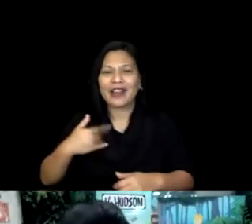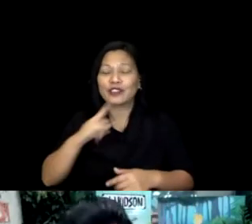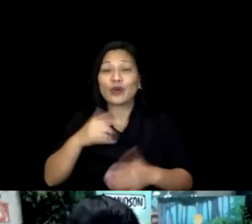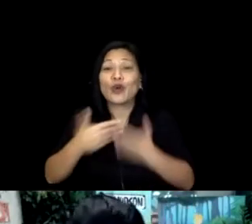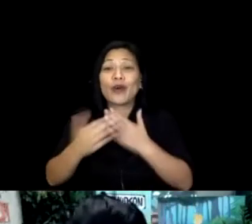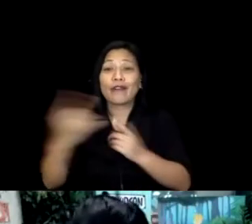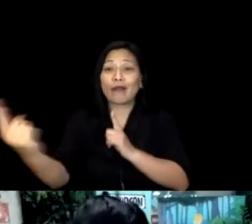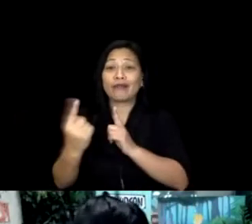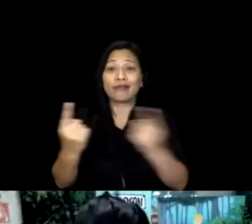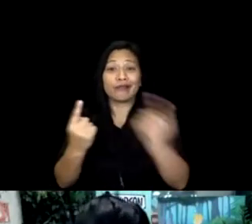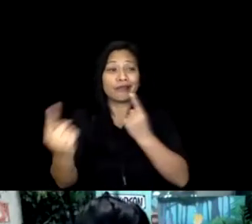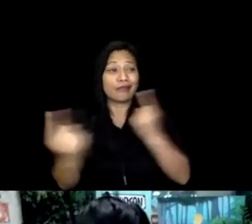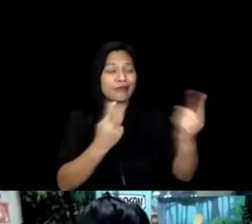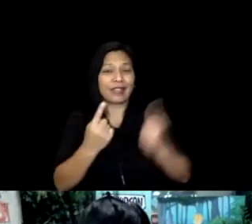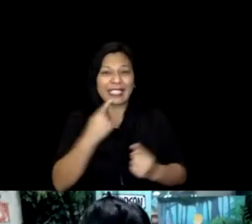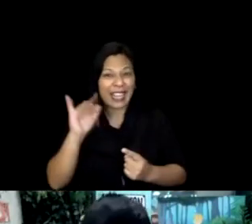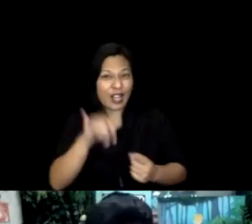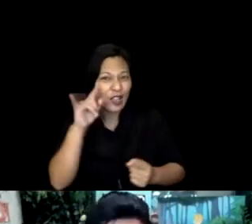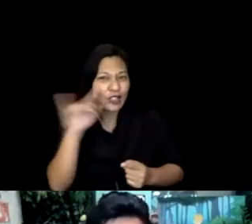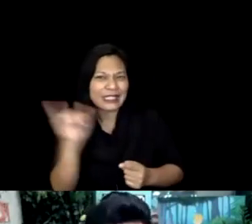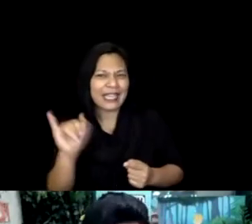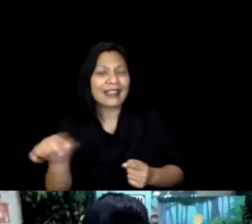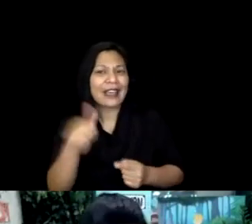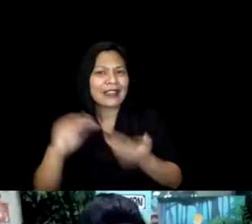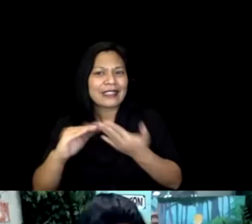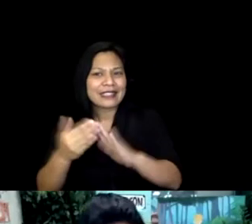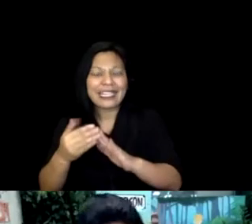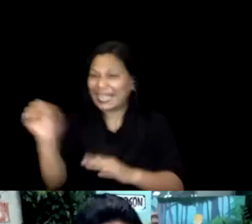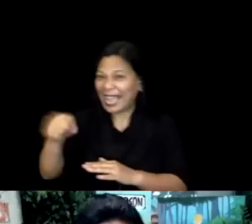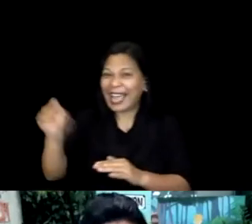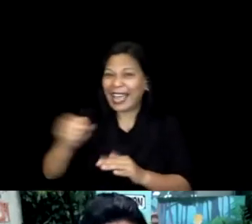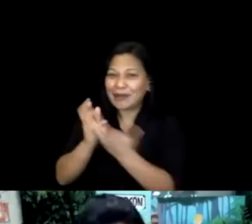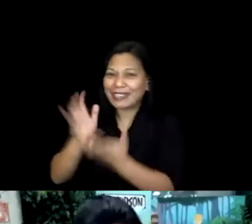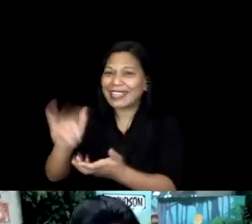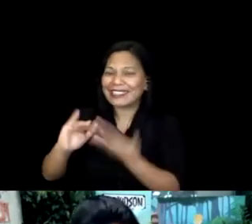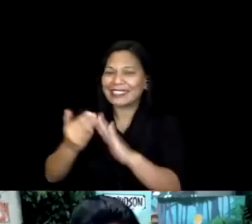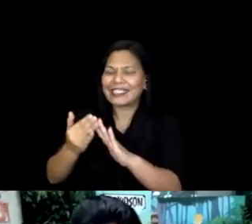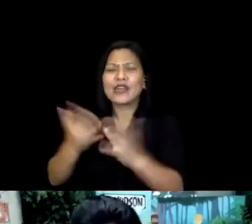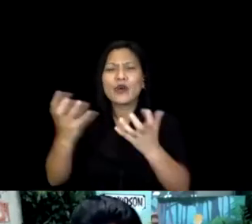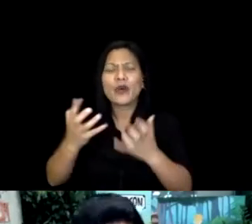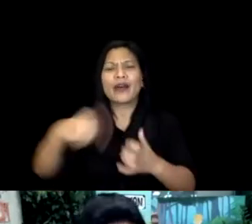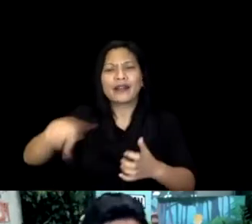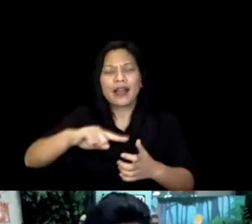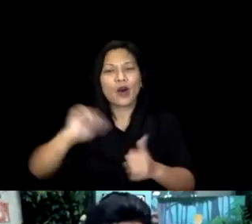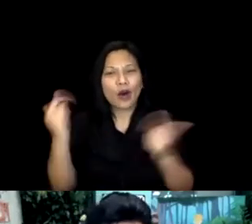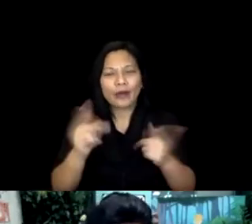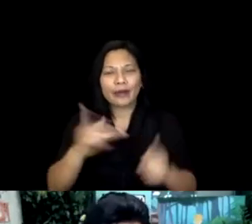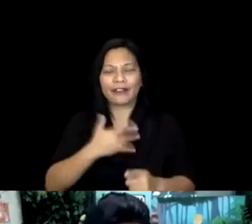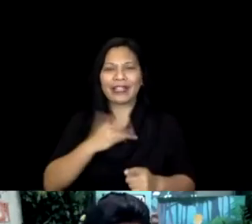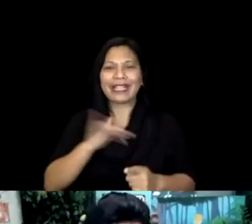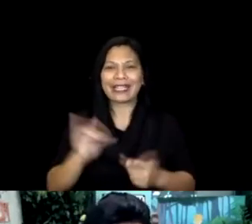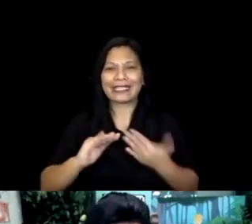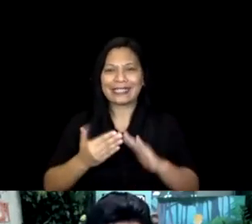asked me where it was like, we wanted it to be that city feel. And it really doesn't matter where it is because it is